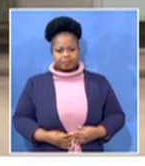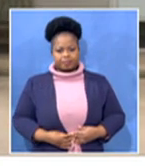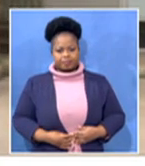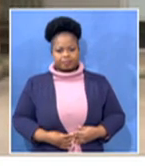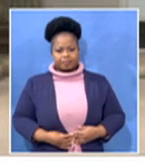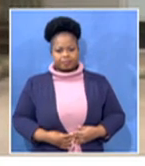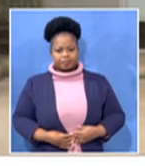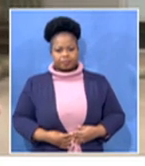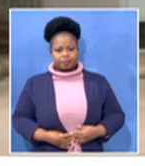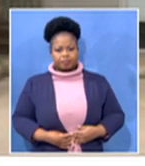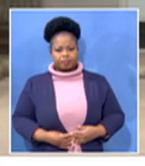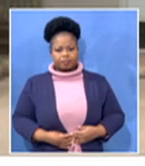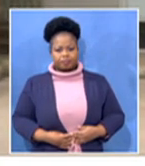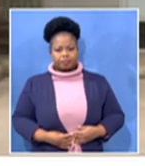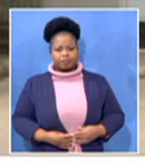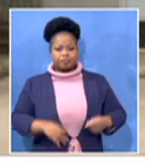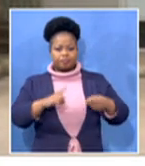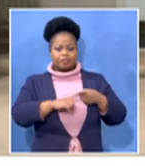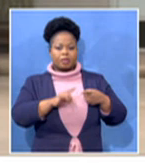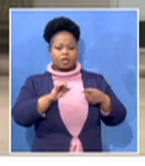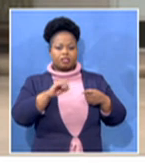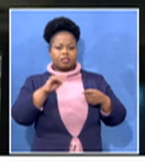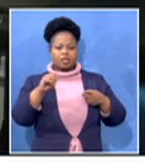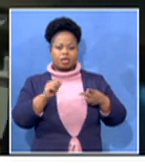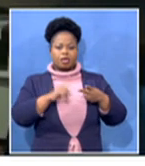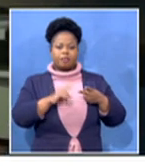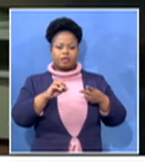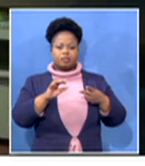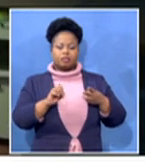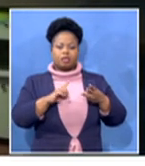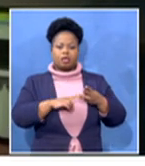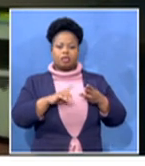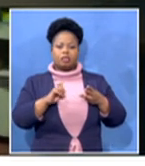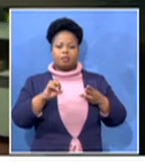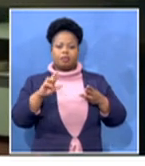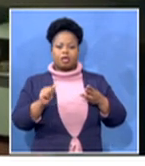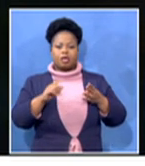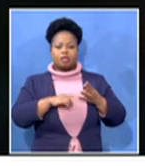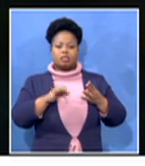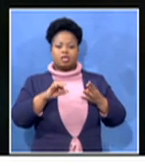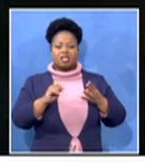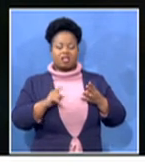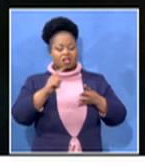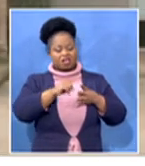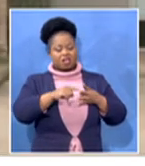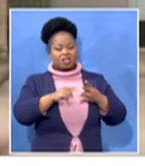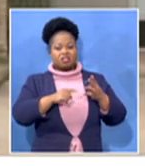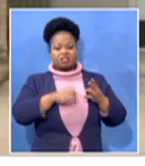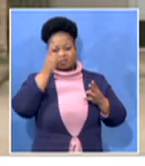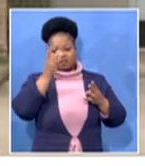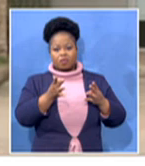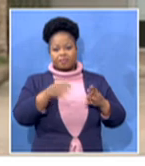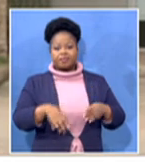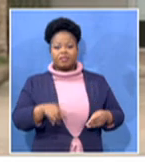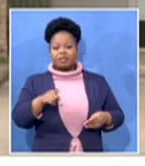Tina, Maritza, Deborah, Daniel, Erica, and tell those bartenders they can't